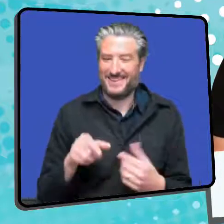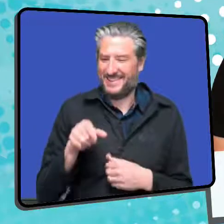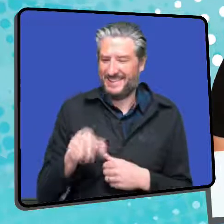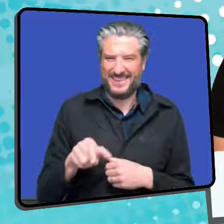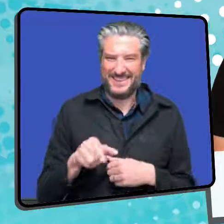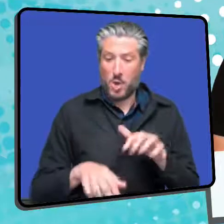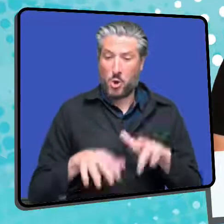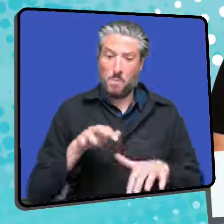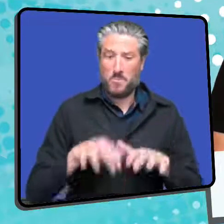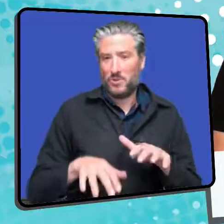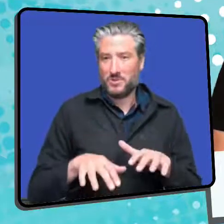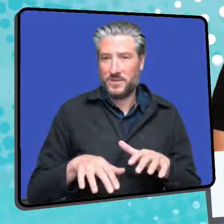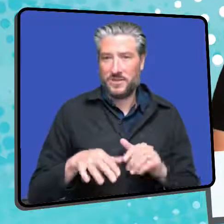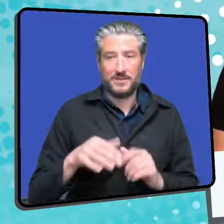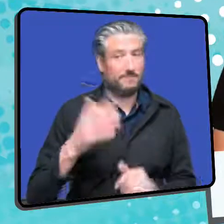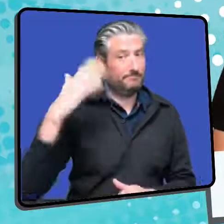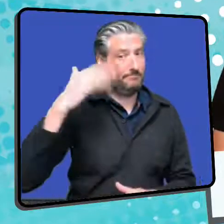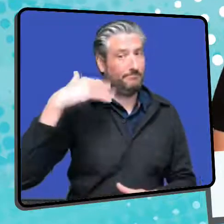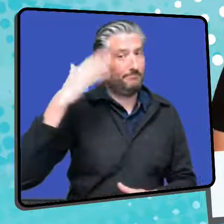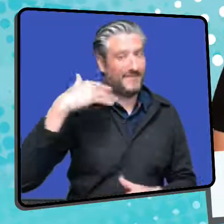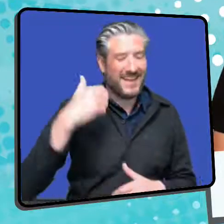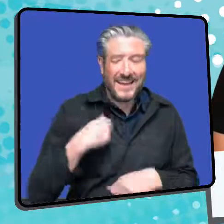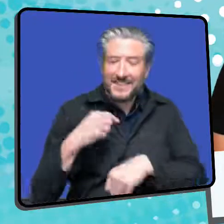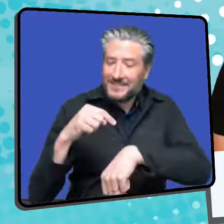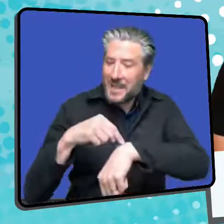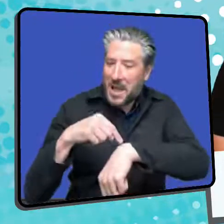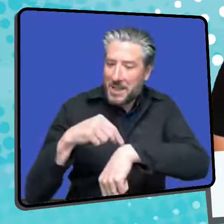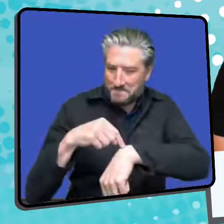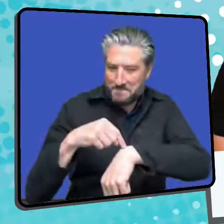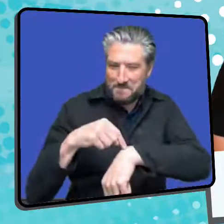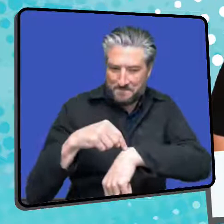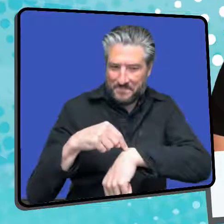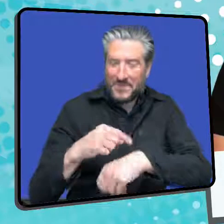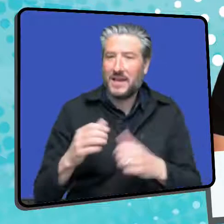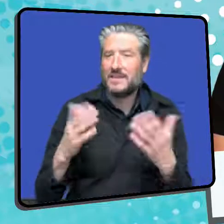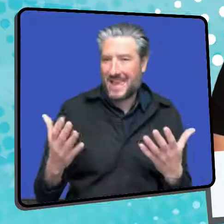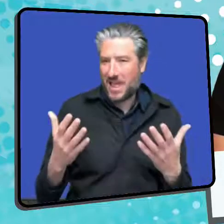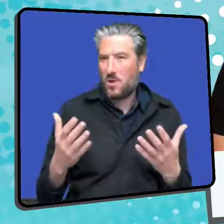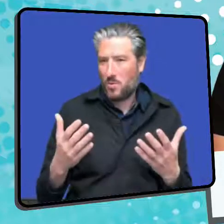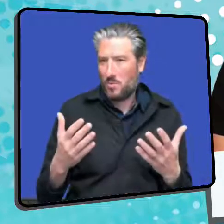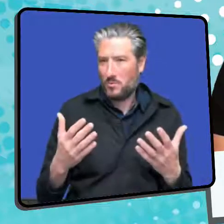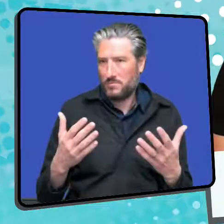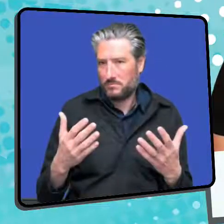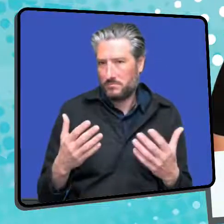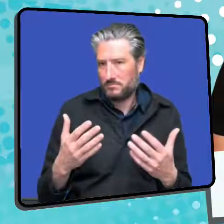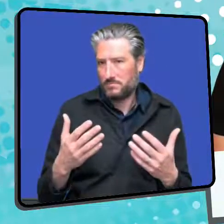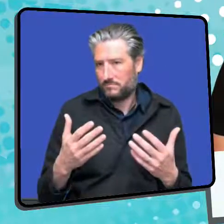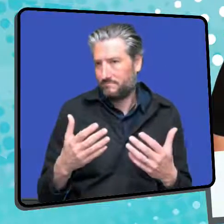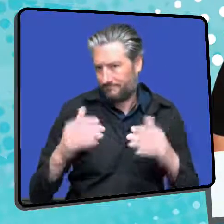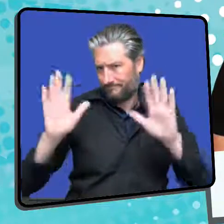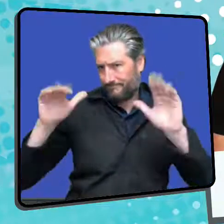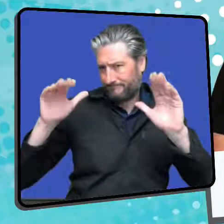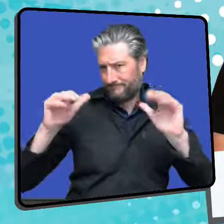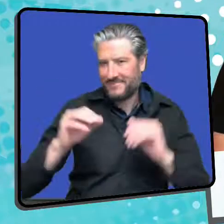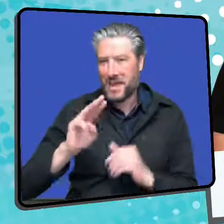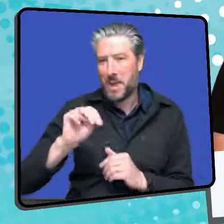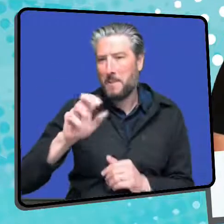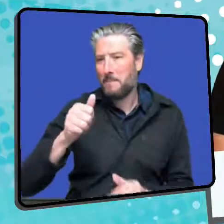Unfortunately, we do need to move on to closing our show just here. Marta, it's been a pleasure. Thank you so much for